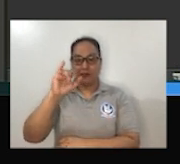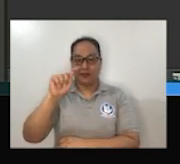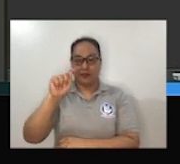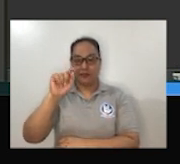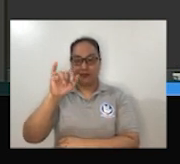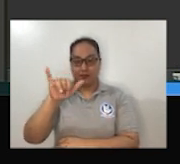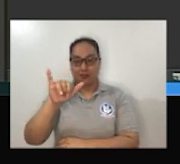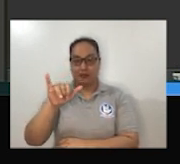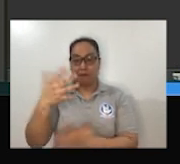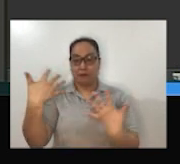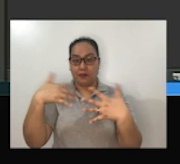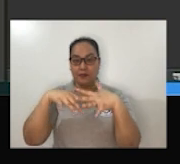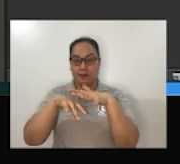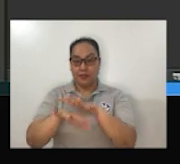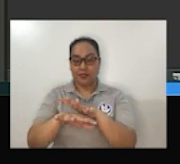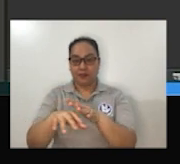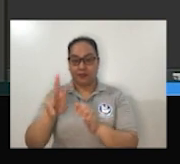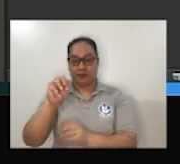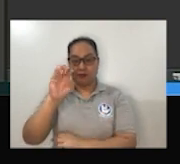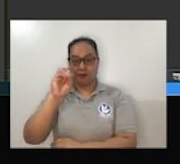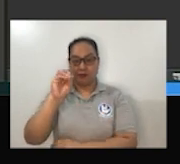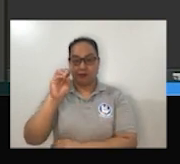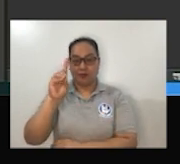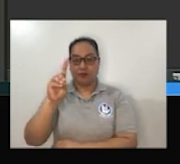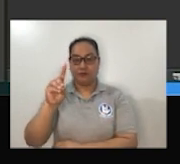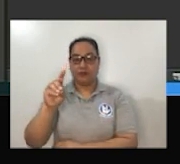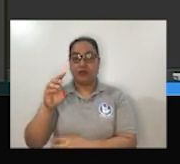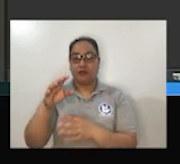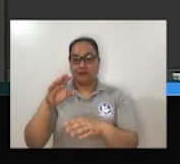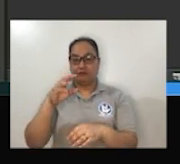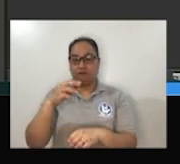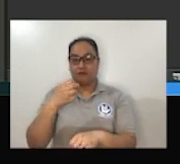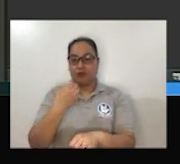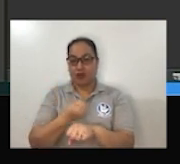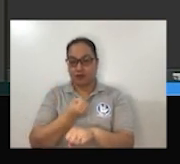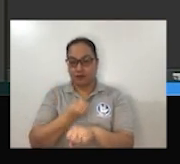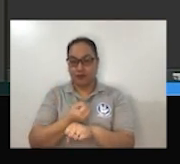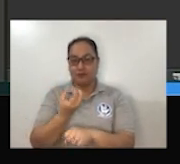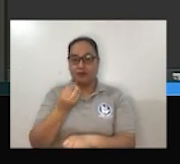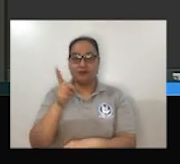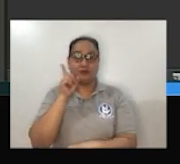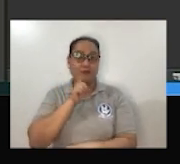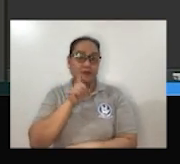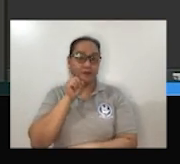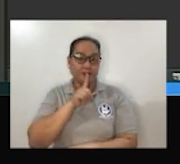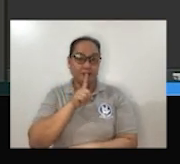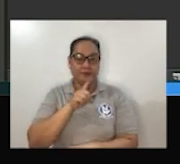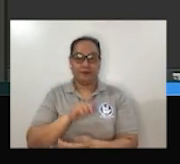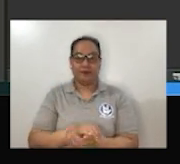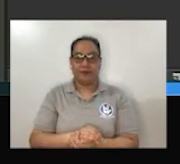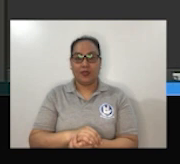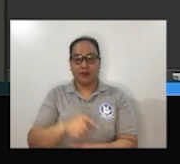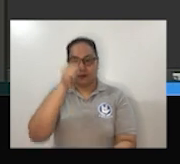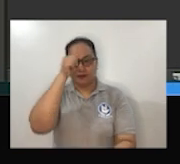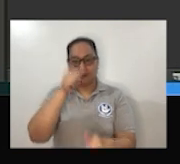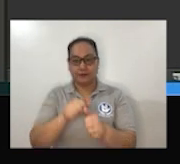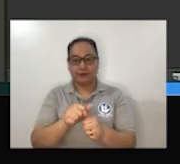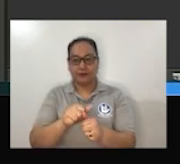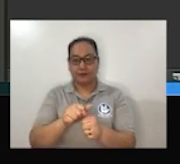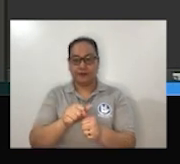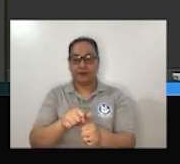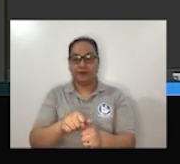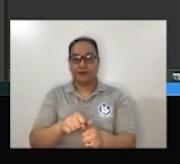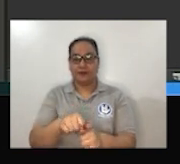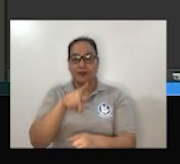distance, blending mode, hardness, and smoothness. And tandaan nyo ito, ang Photoshop lang dapat